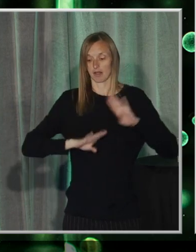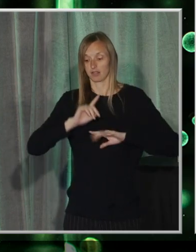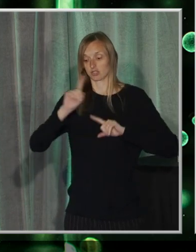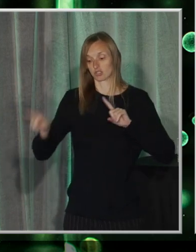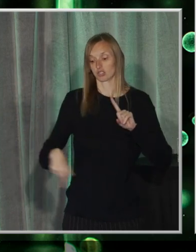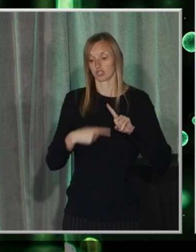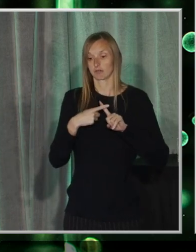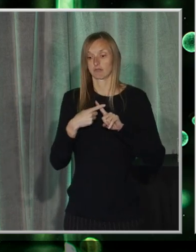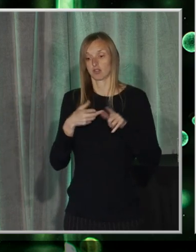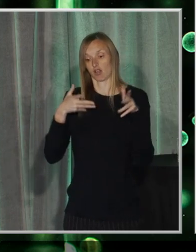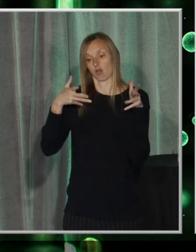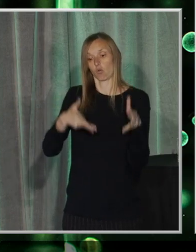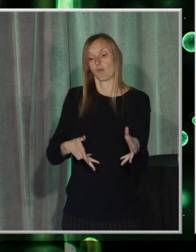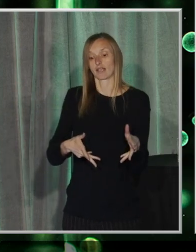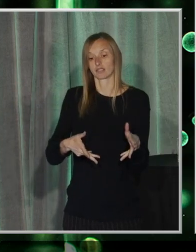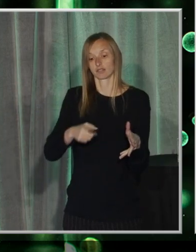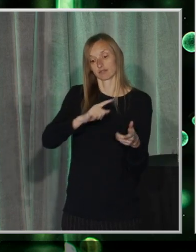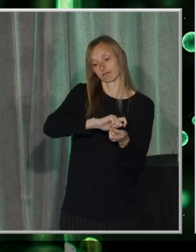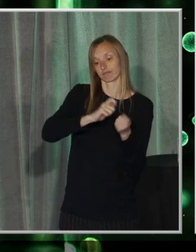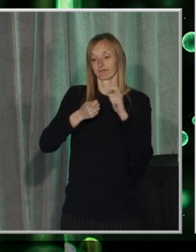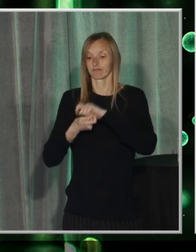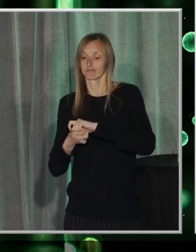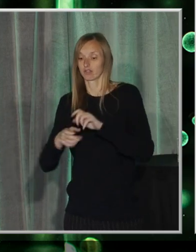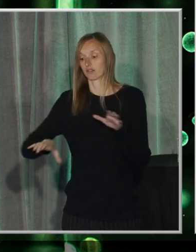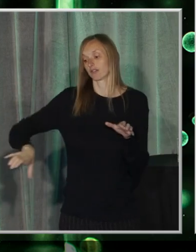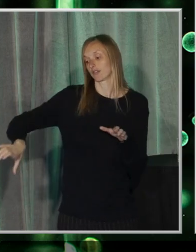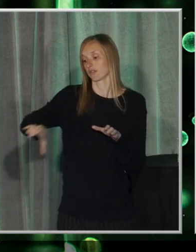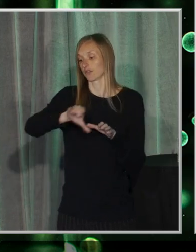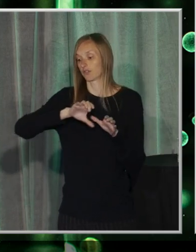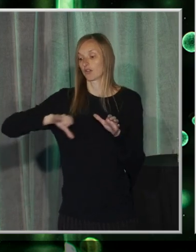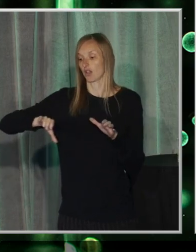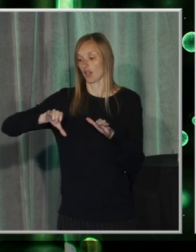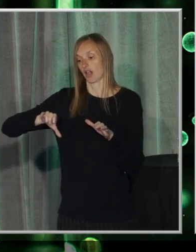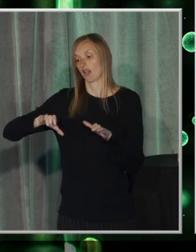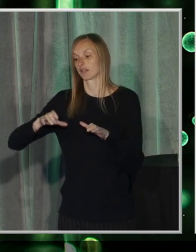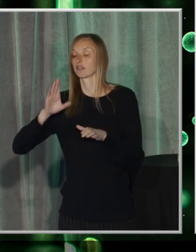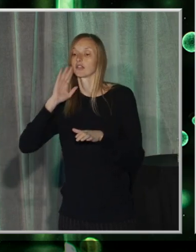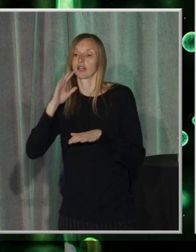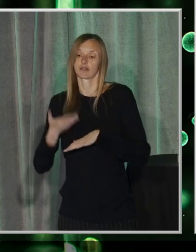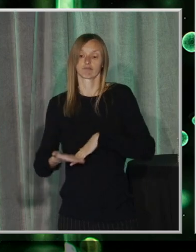cycle, the waste converts into fertilizer that can boost